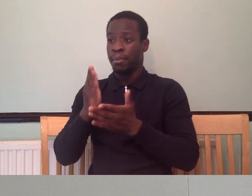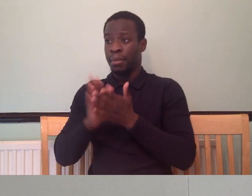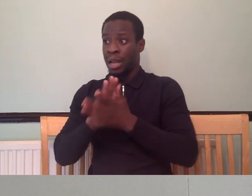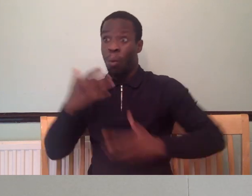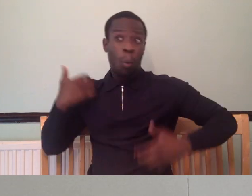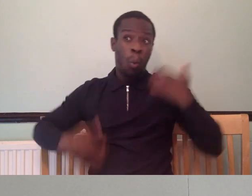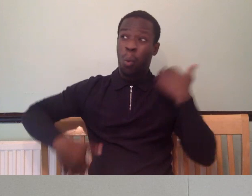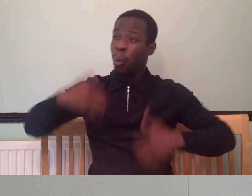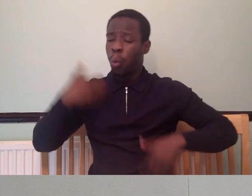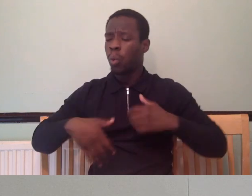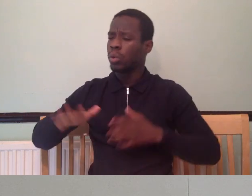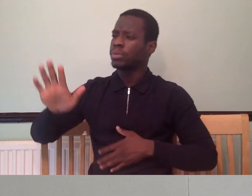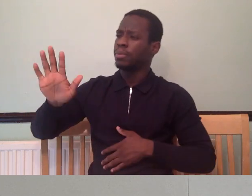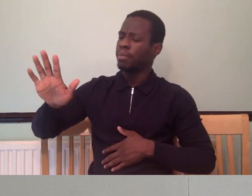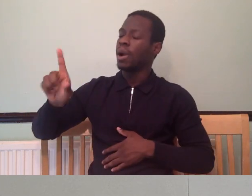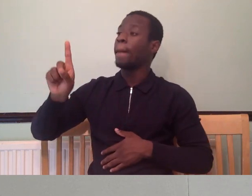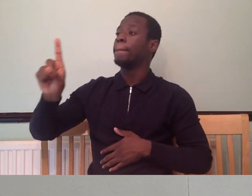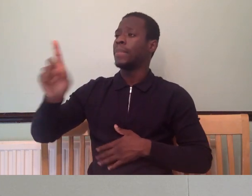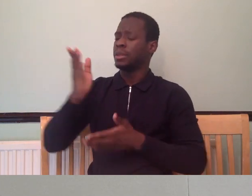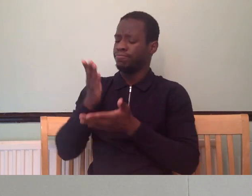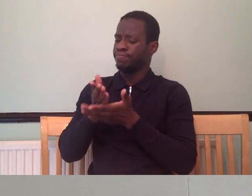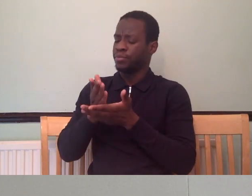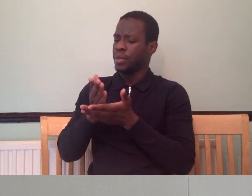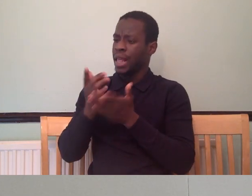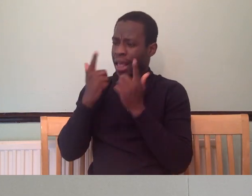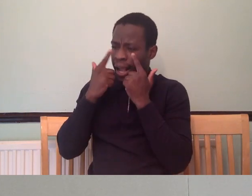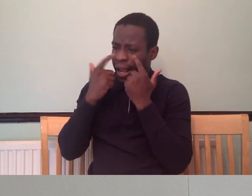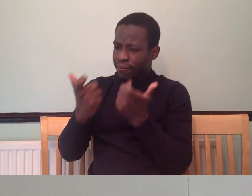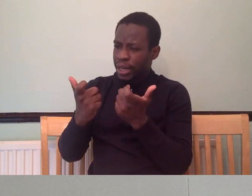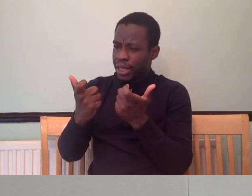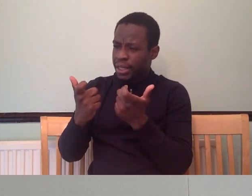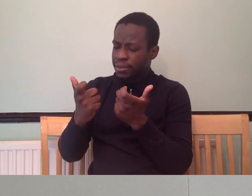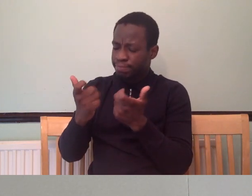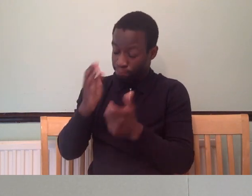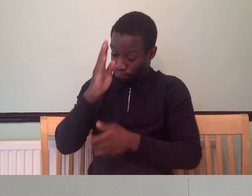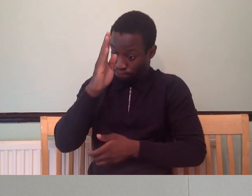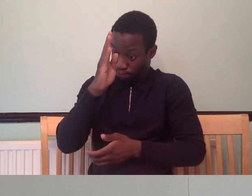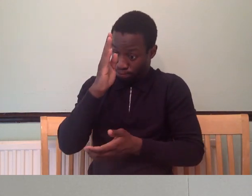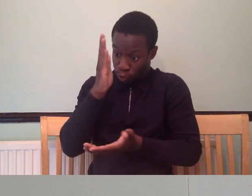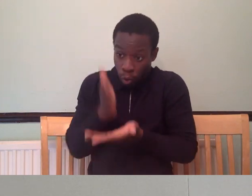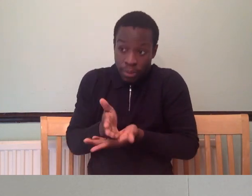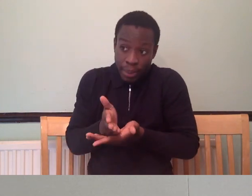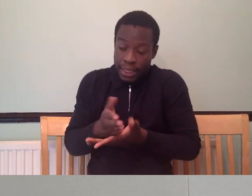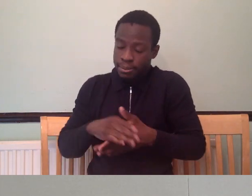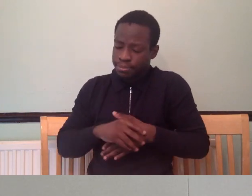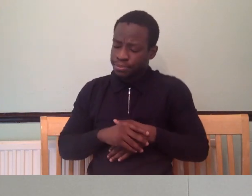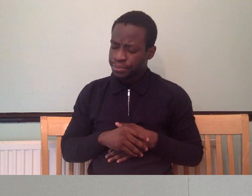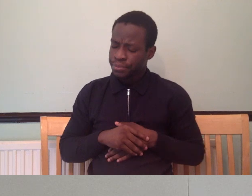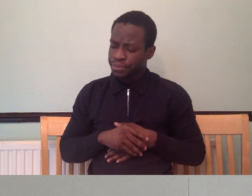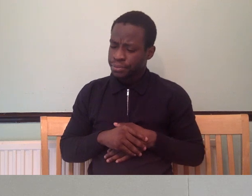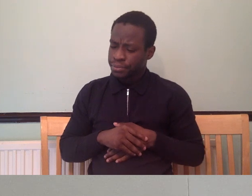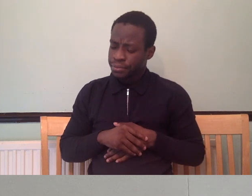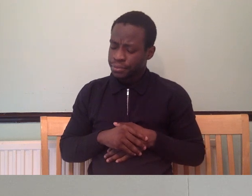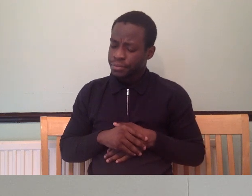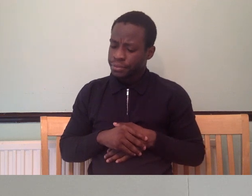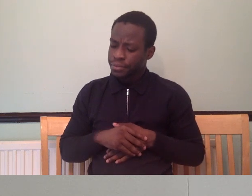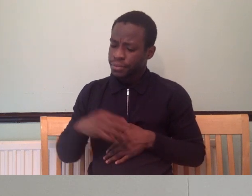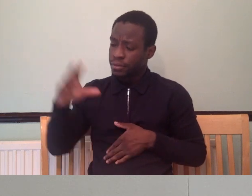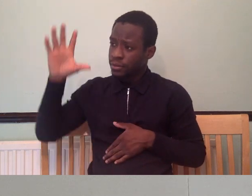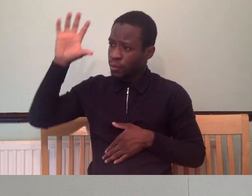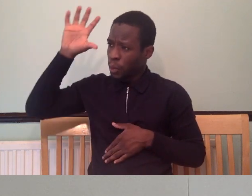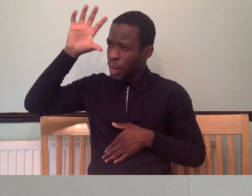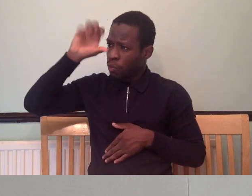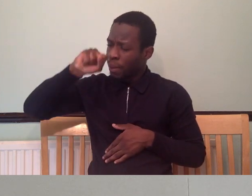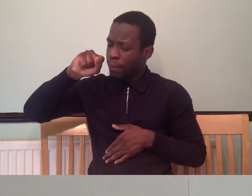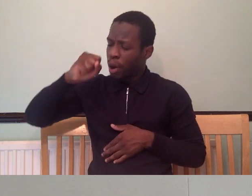overjoyful way, but carefully, solemnly, we remember, Lord, the conclusion of the